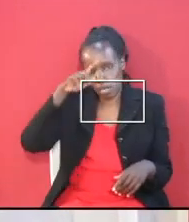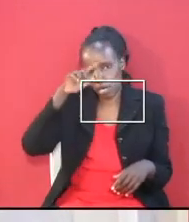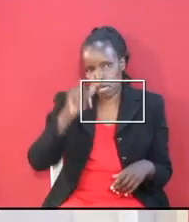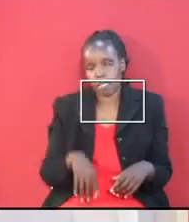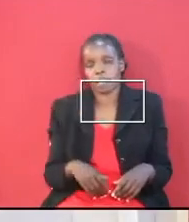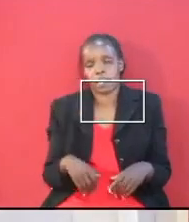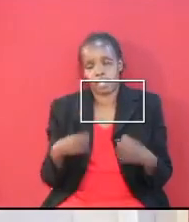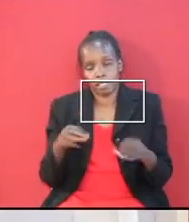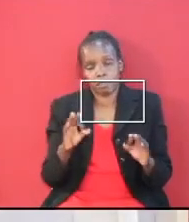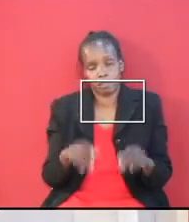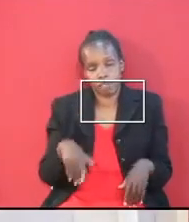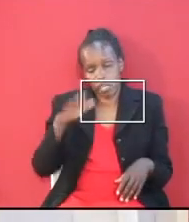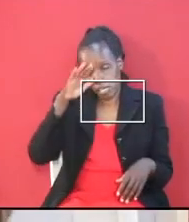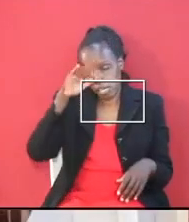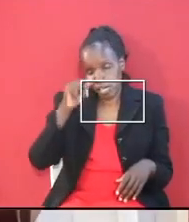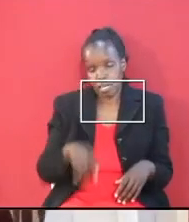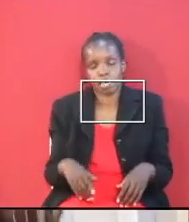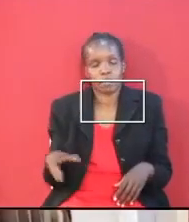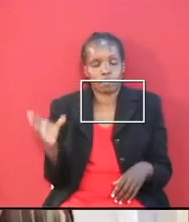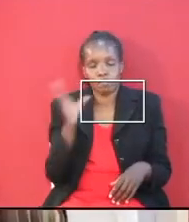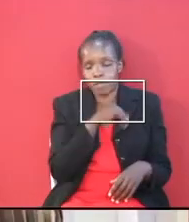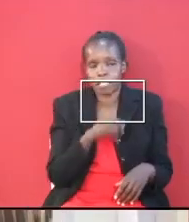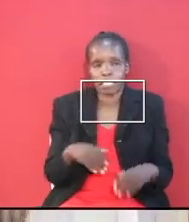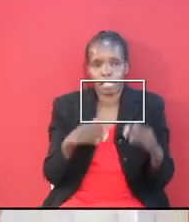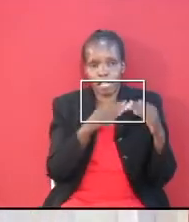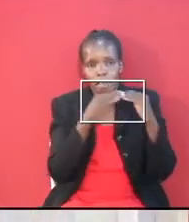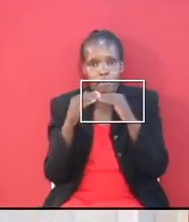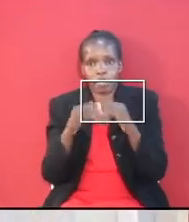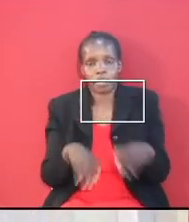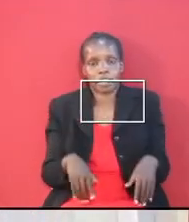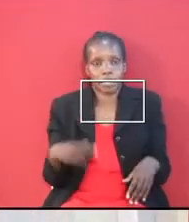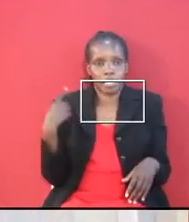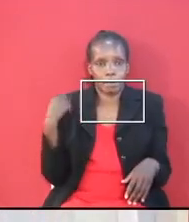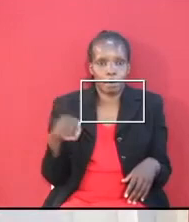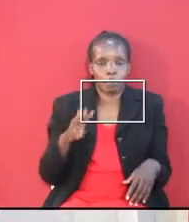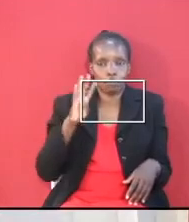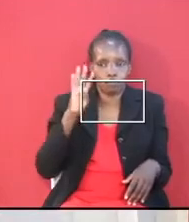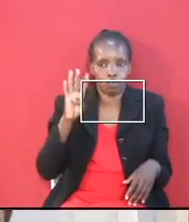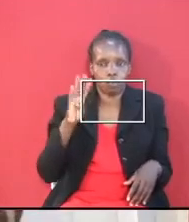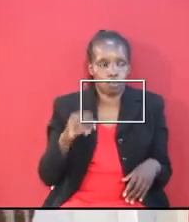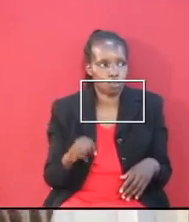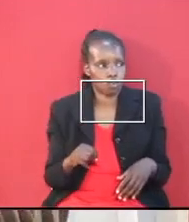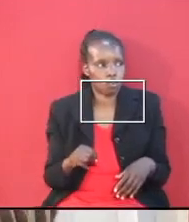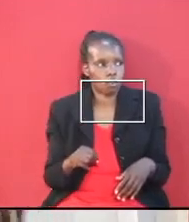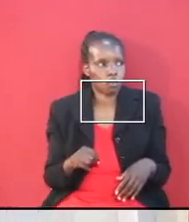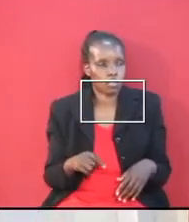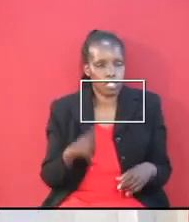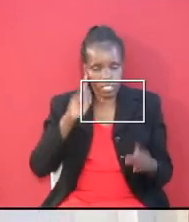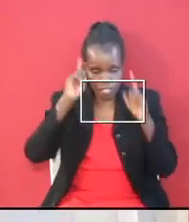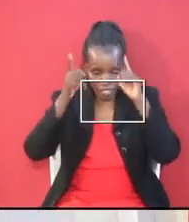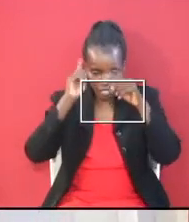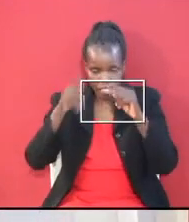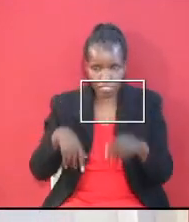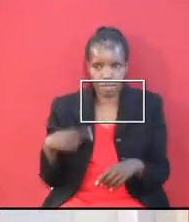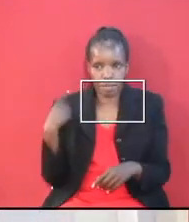If you compromise, you don't see level number four. Who can guess level number four? Let me read two